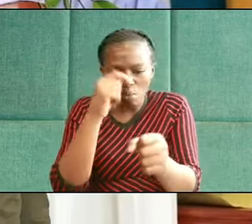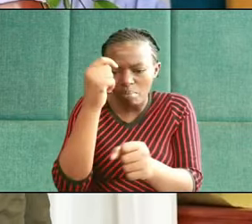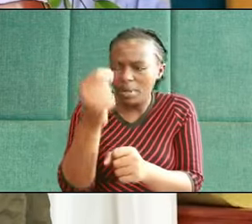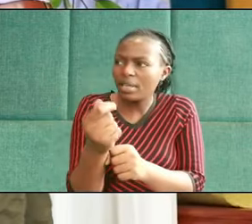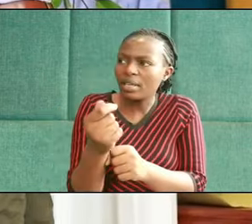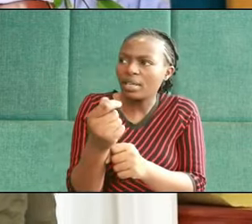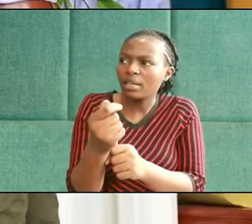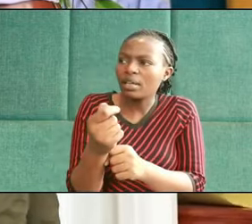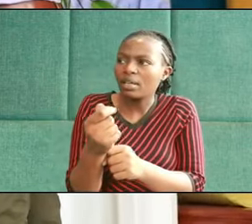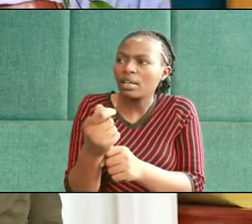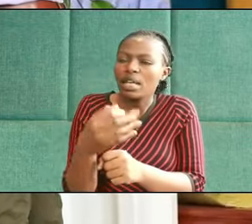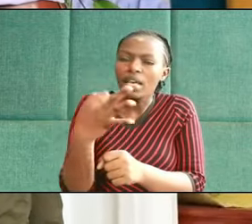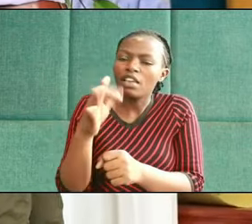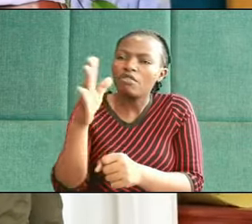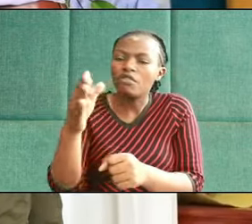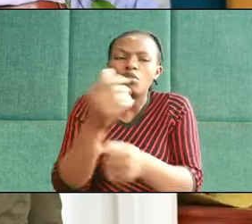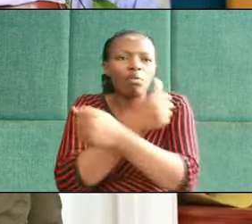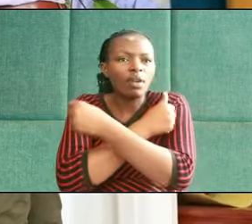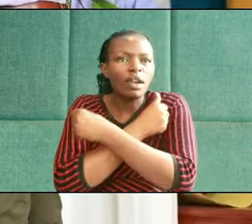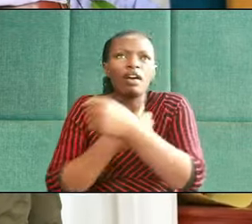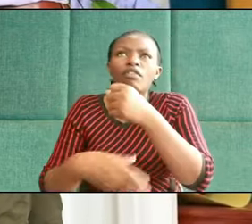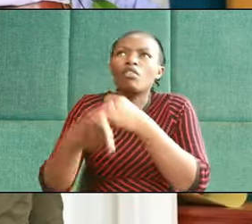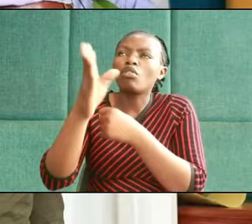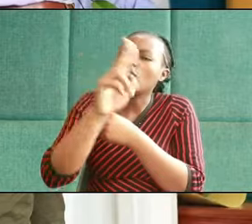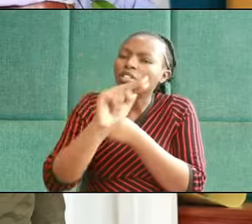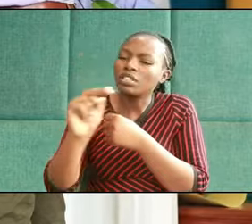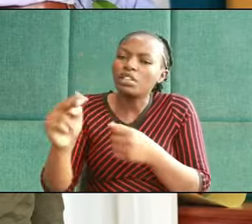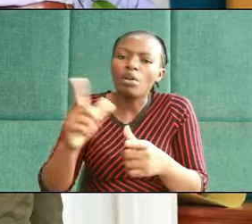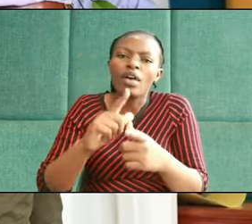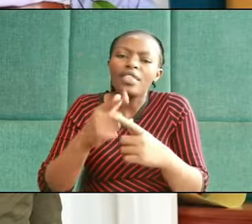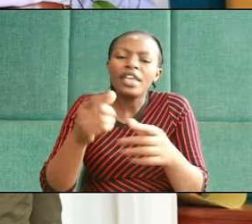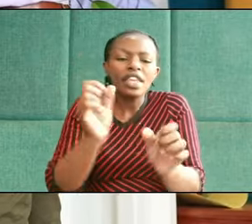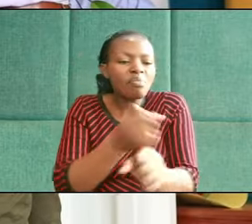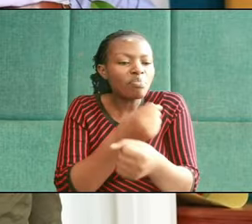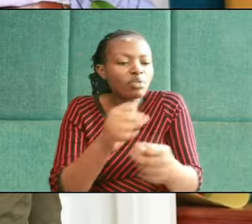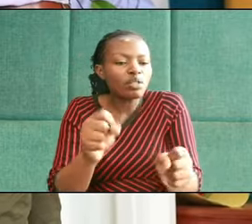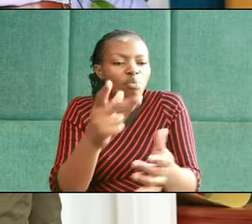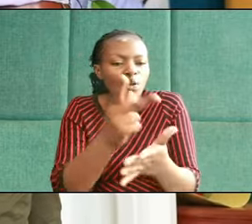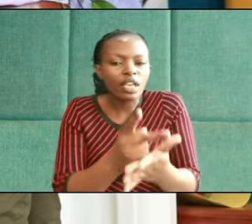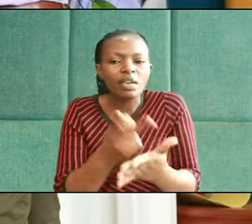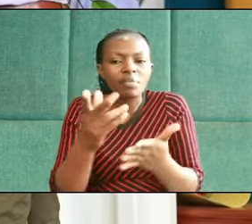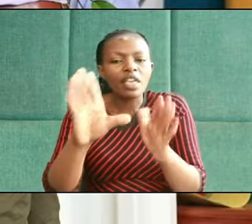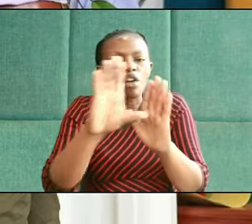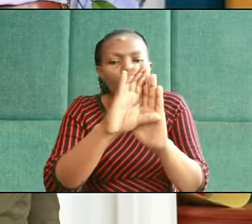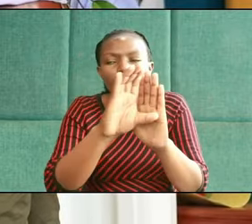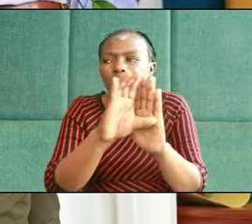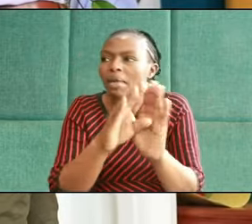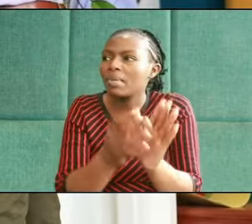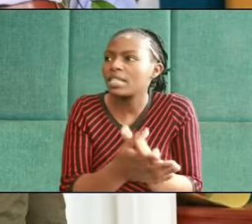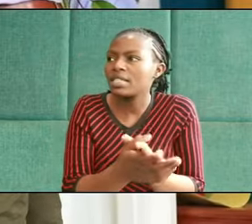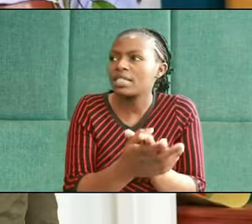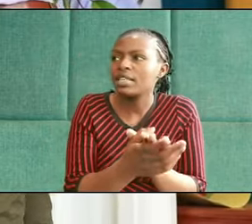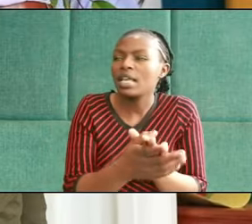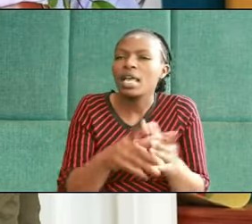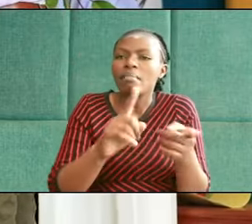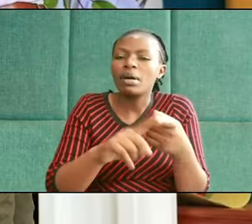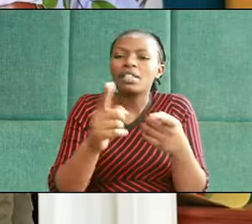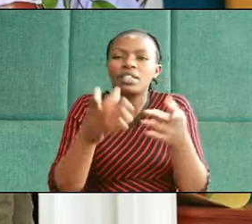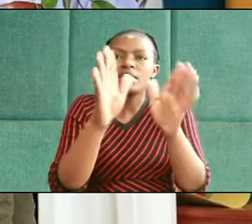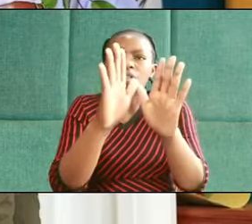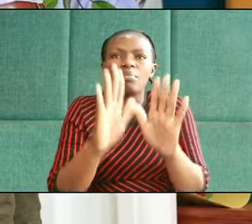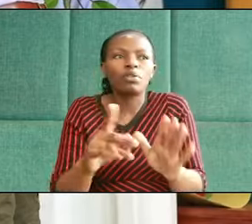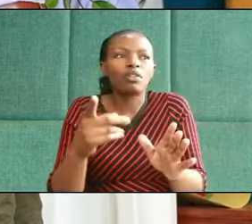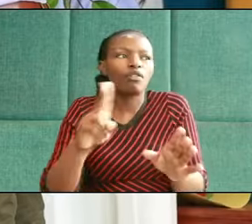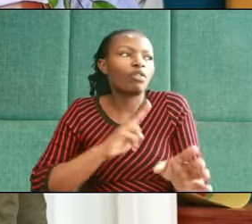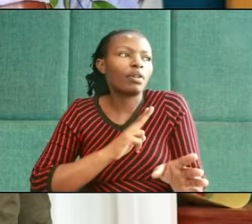you don't love God, will you keep his commandments? No. No, you will not. But it is important for